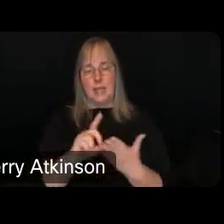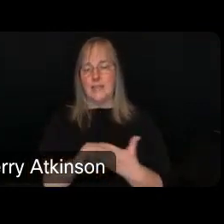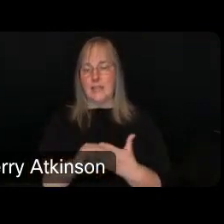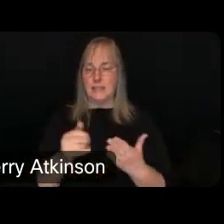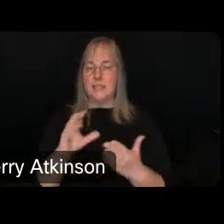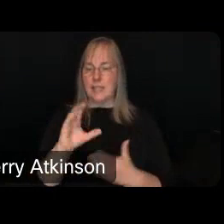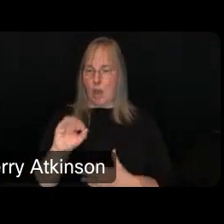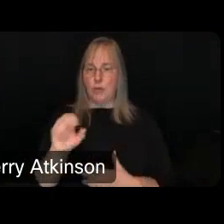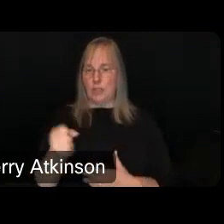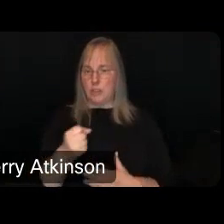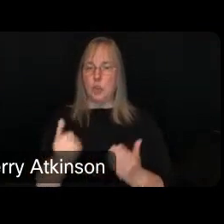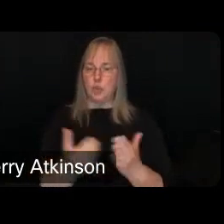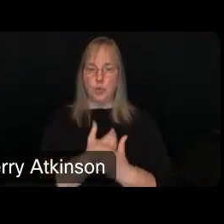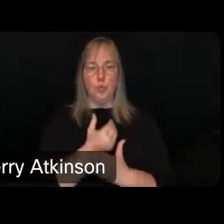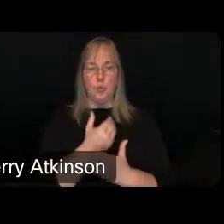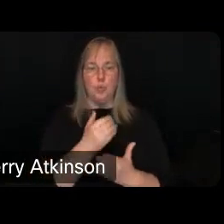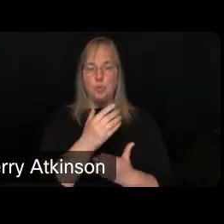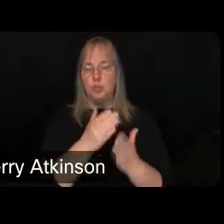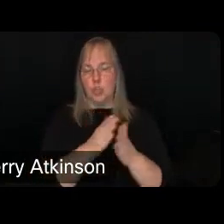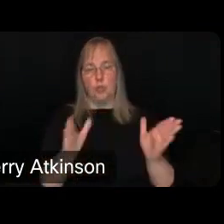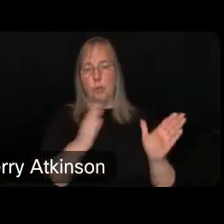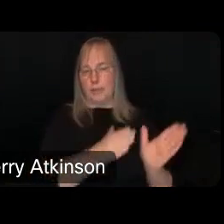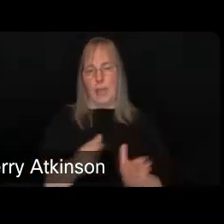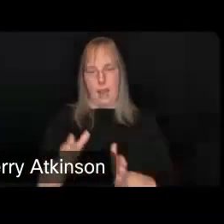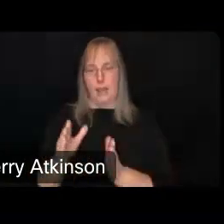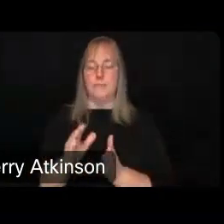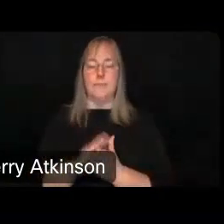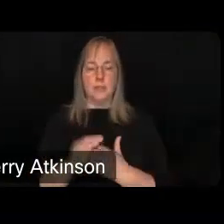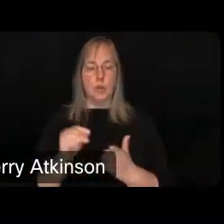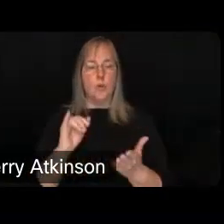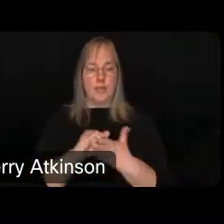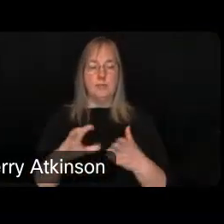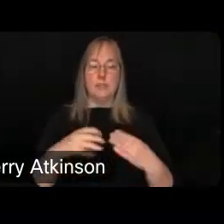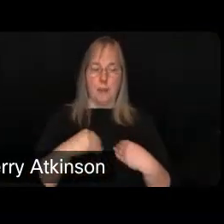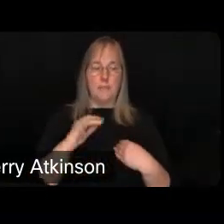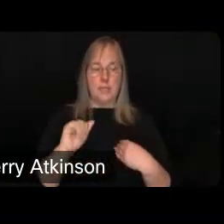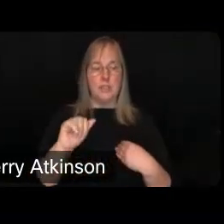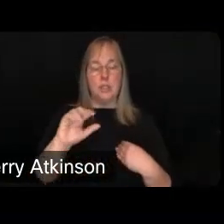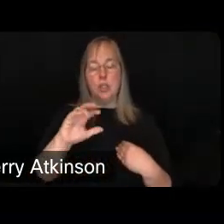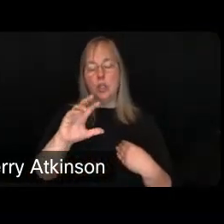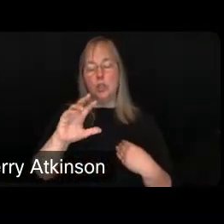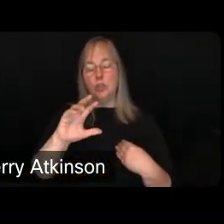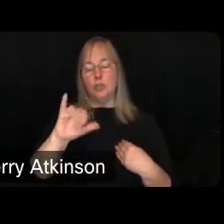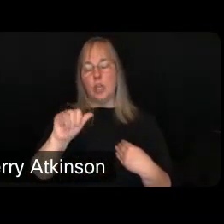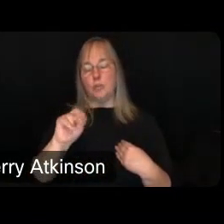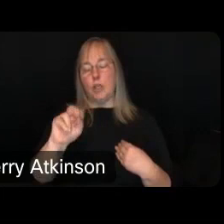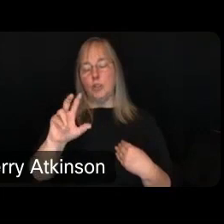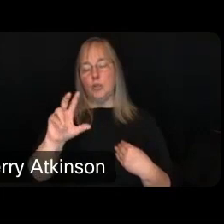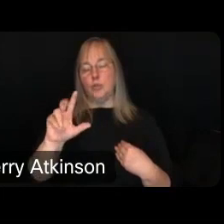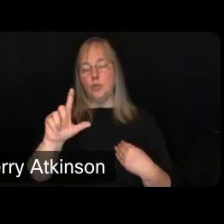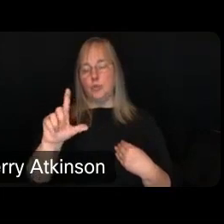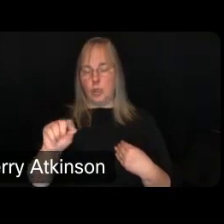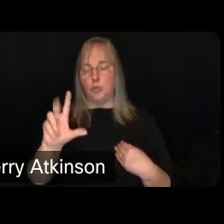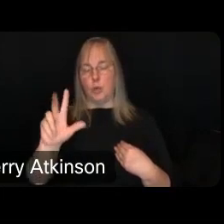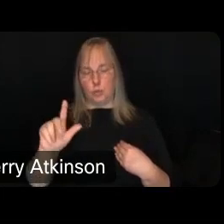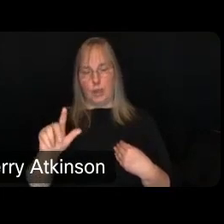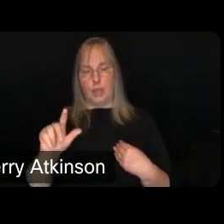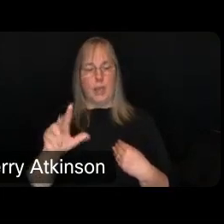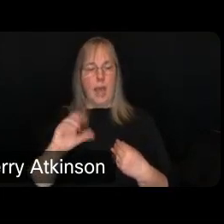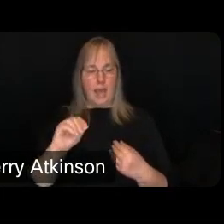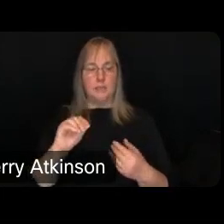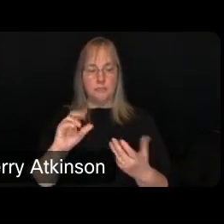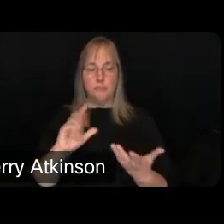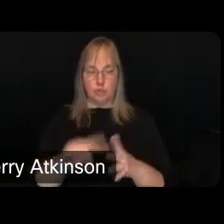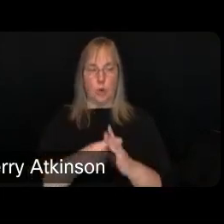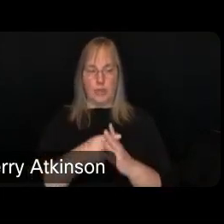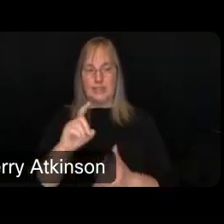mentioned, this plan was adopted in October 2023 by Council, and it took effect on December 19th. So this is it. This is